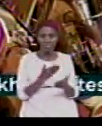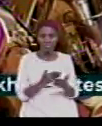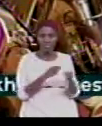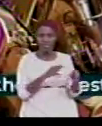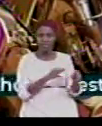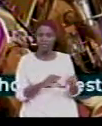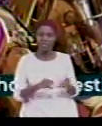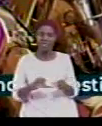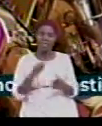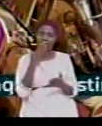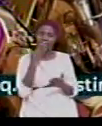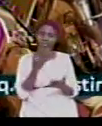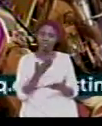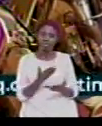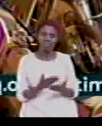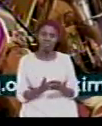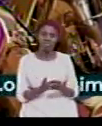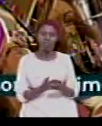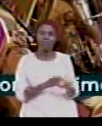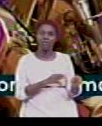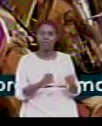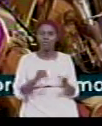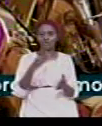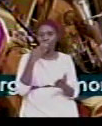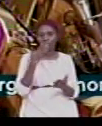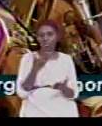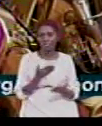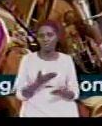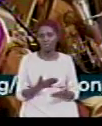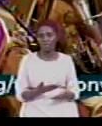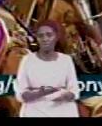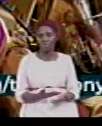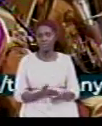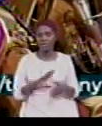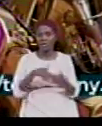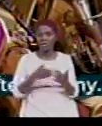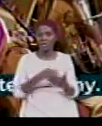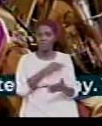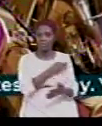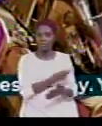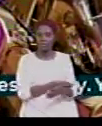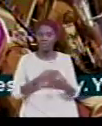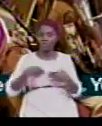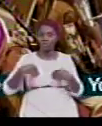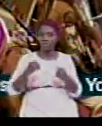Everywhere he went, he was doing good. The mighty healer.